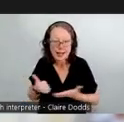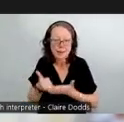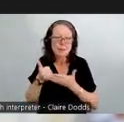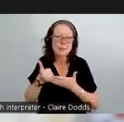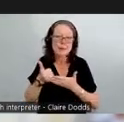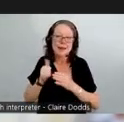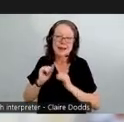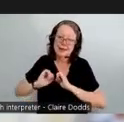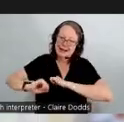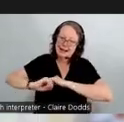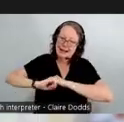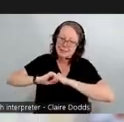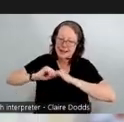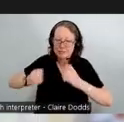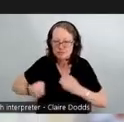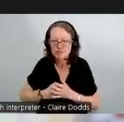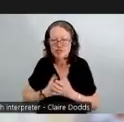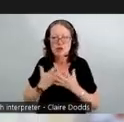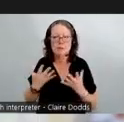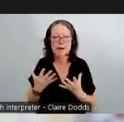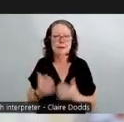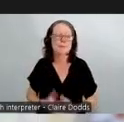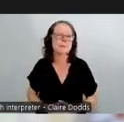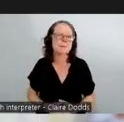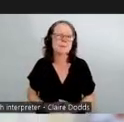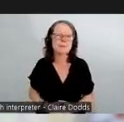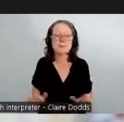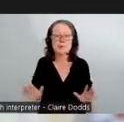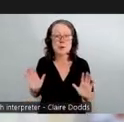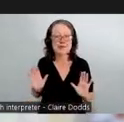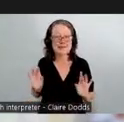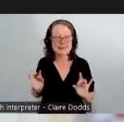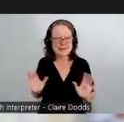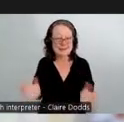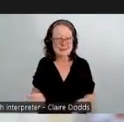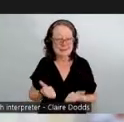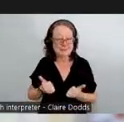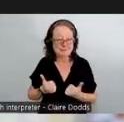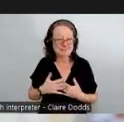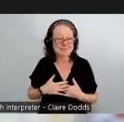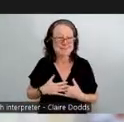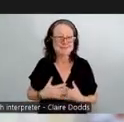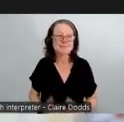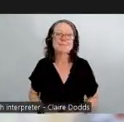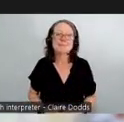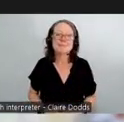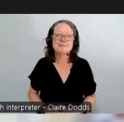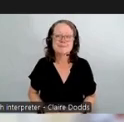prosper. That's me done. Thanks.